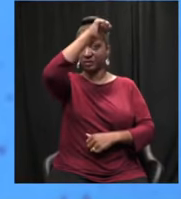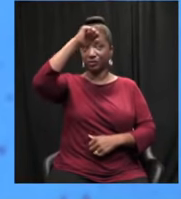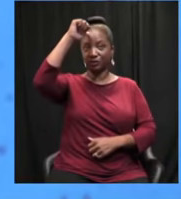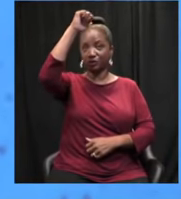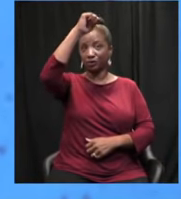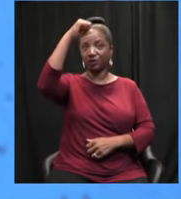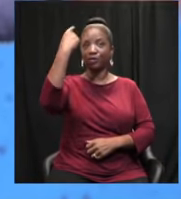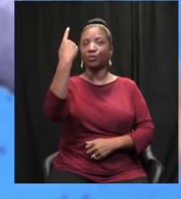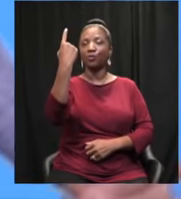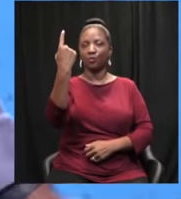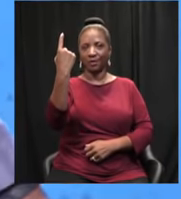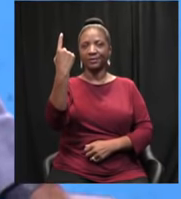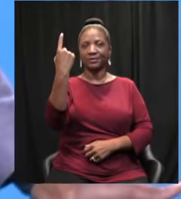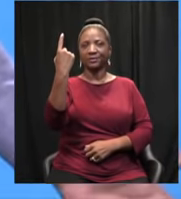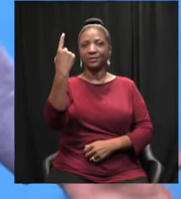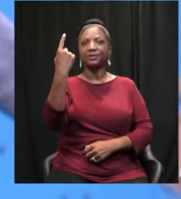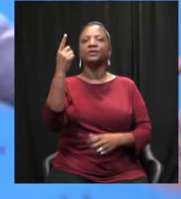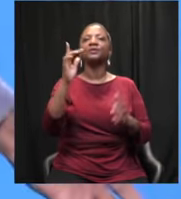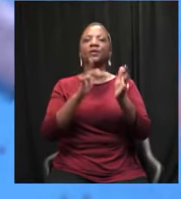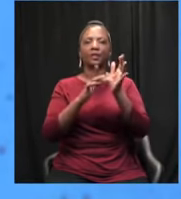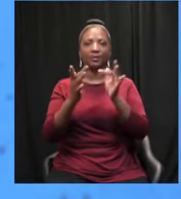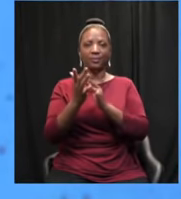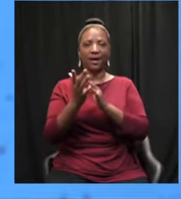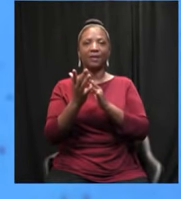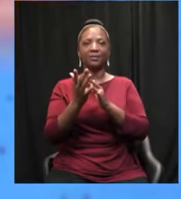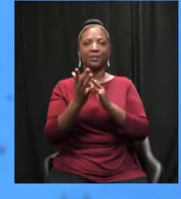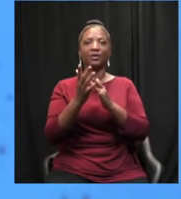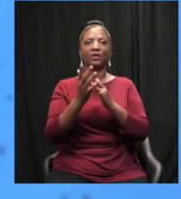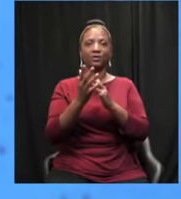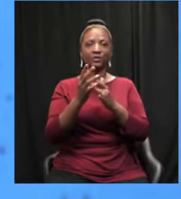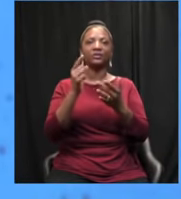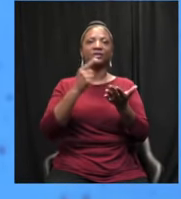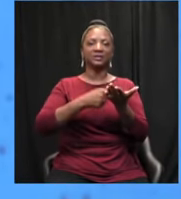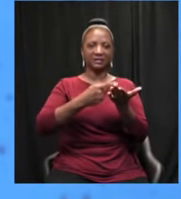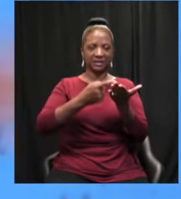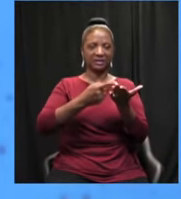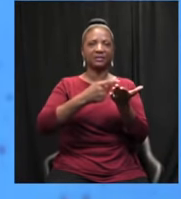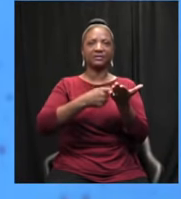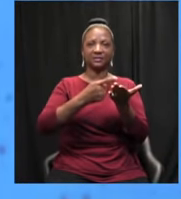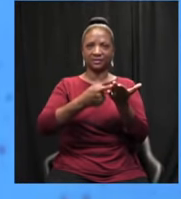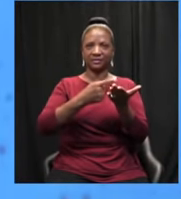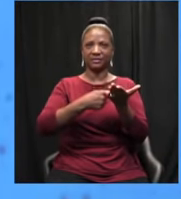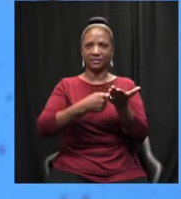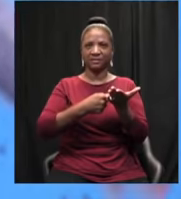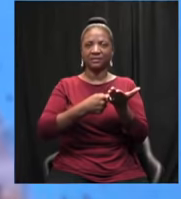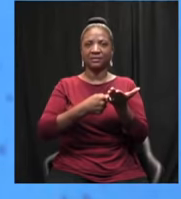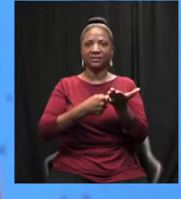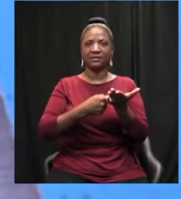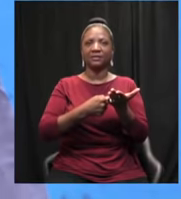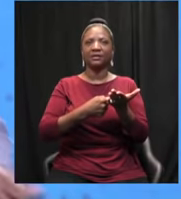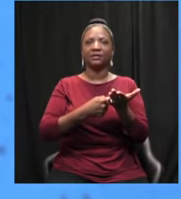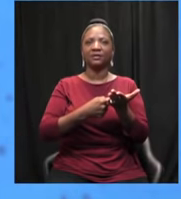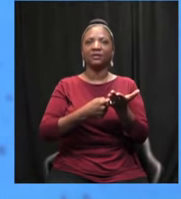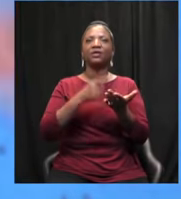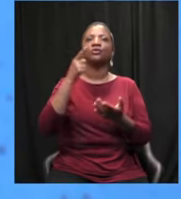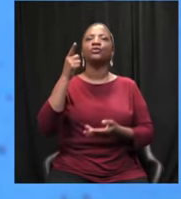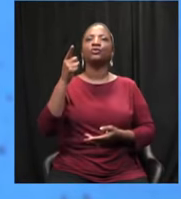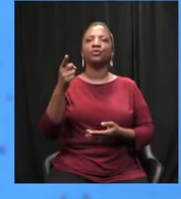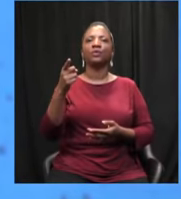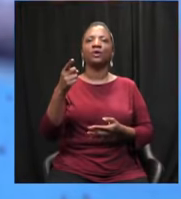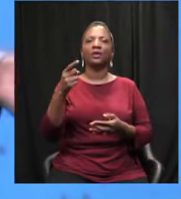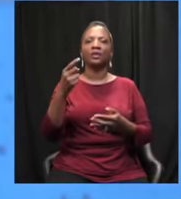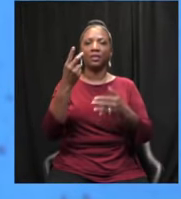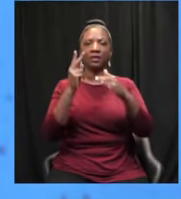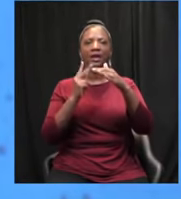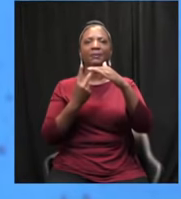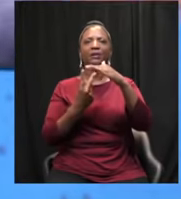the one that the scriptures spoke of. You are the one that Isaiah said was going to come. You are the one that Jeremiah predicted. And friends, here's